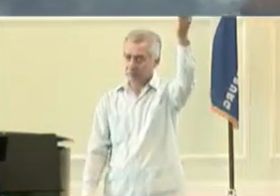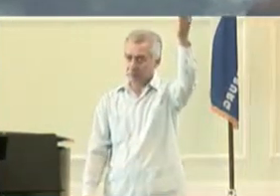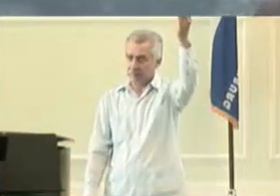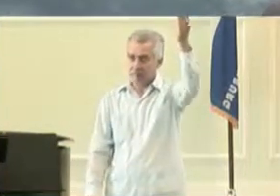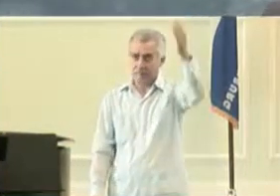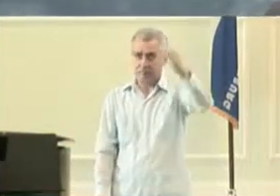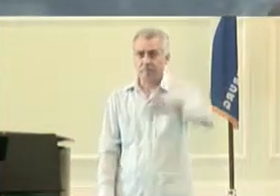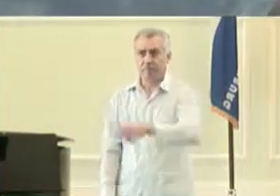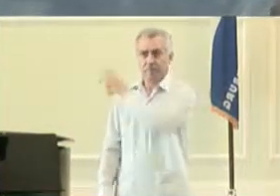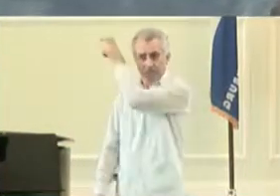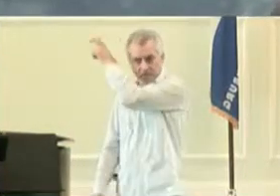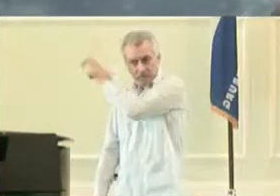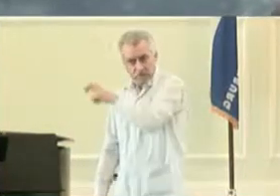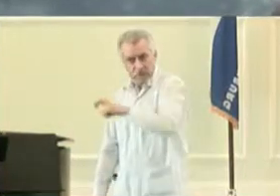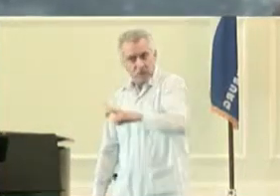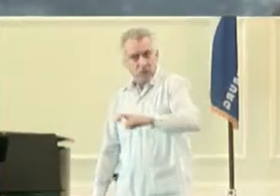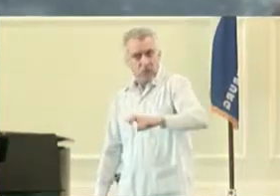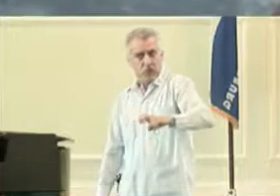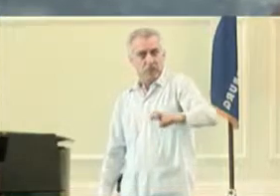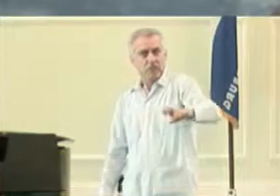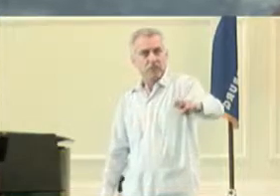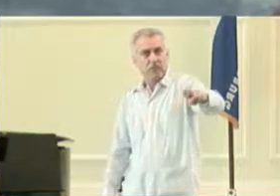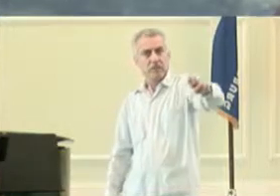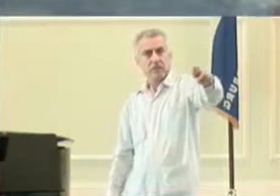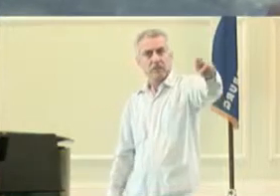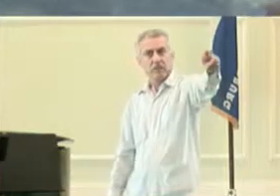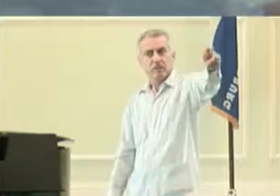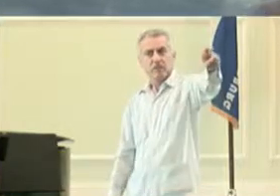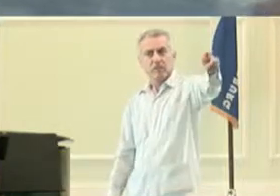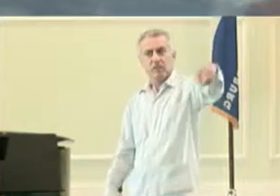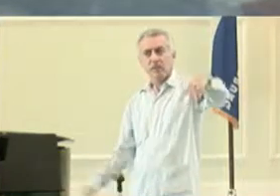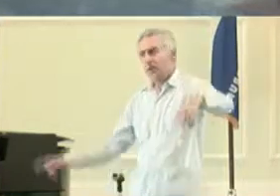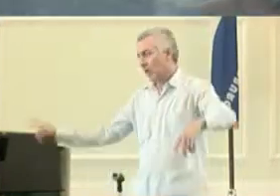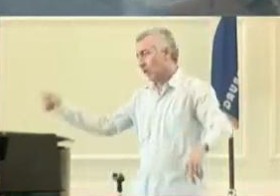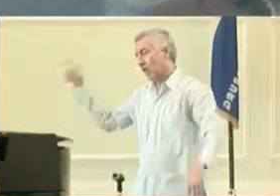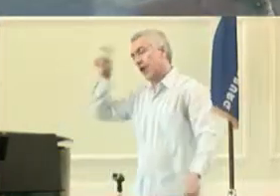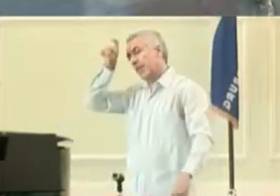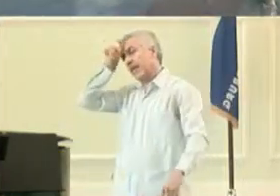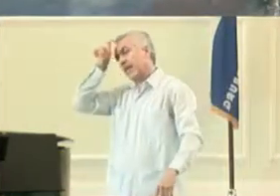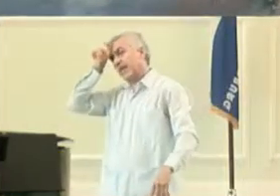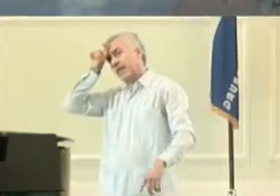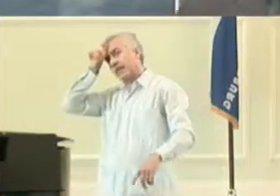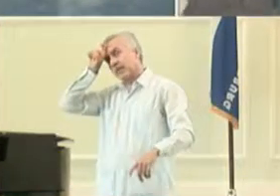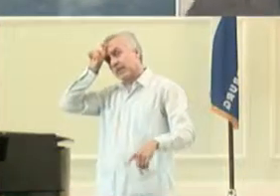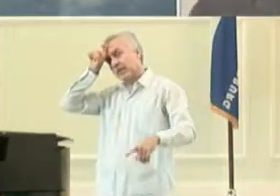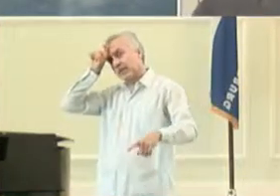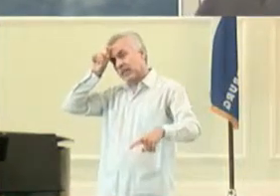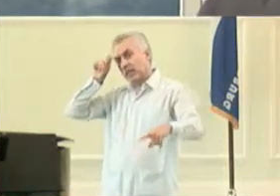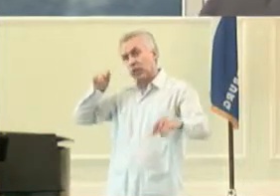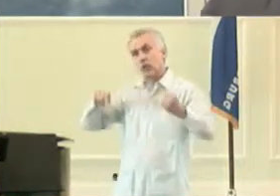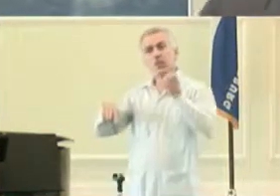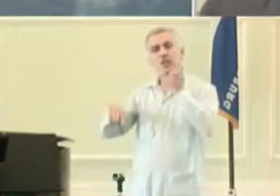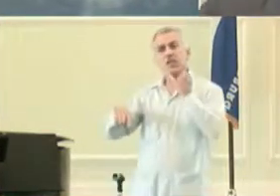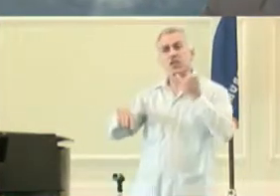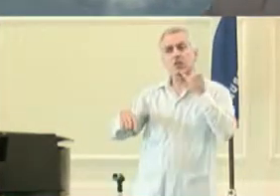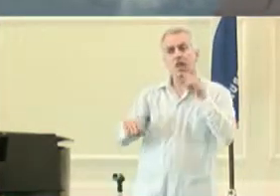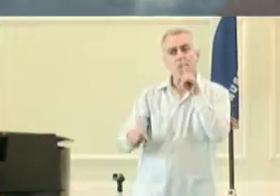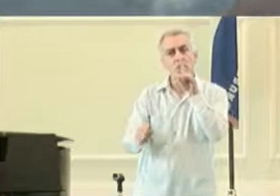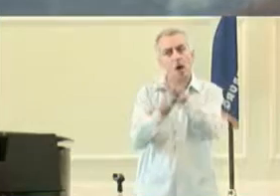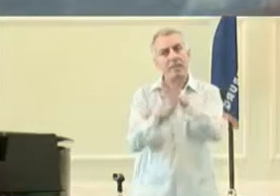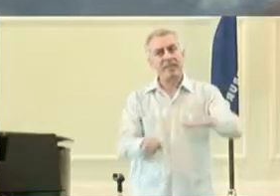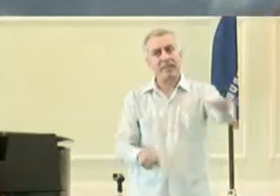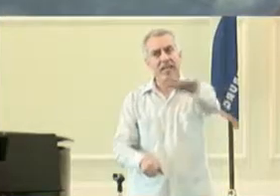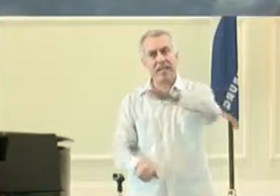Canaan was a long one. It was God's purpose to introduce his people into the promised land